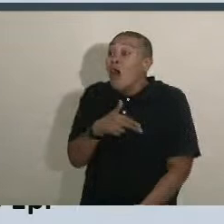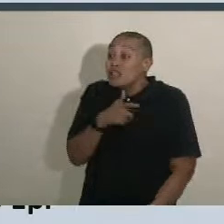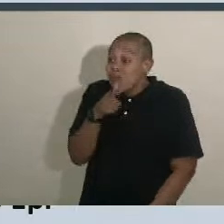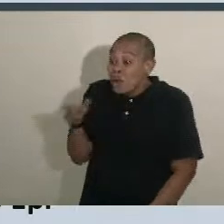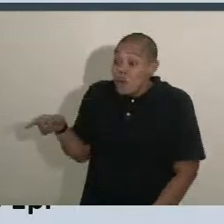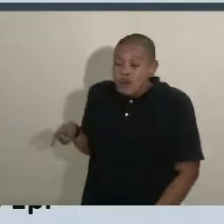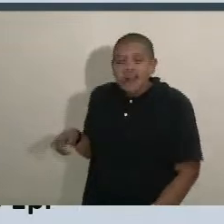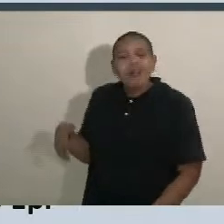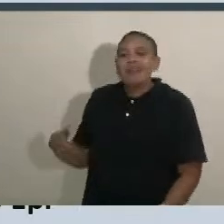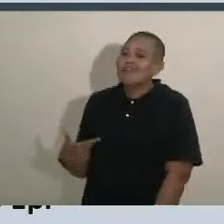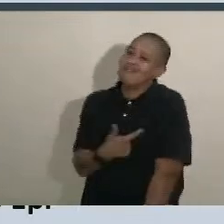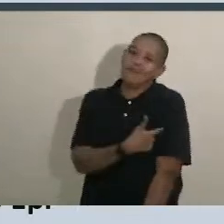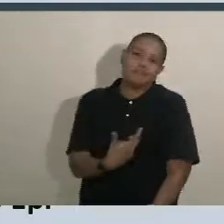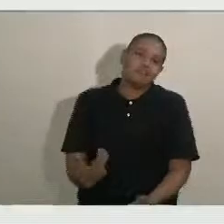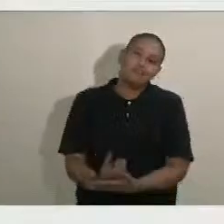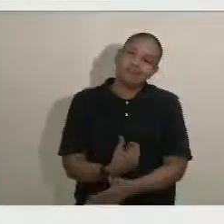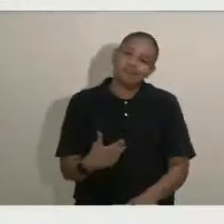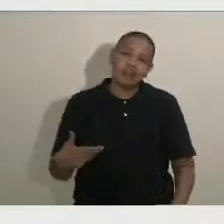is reflected here.